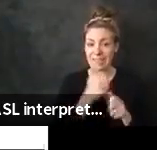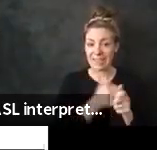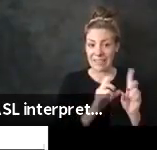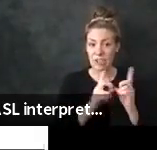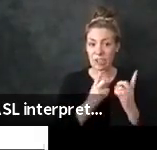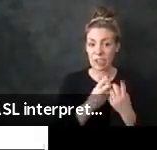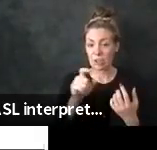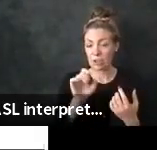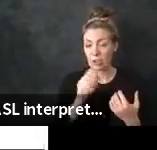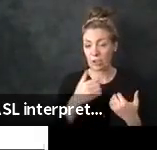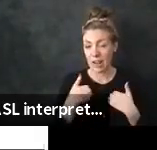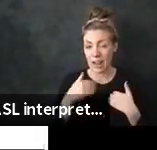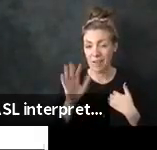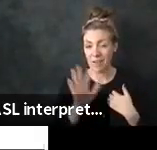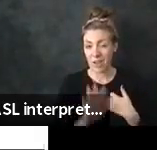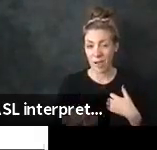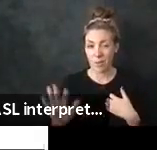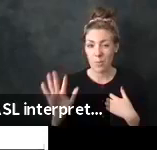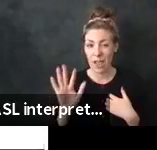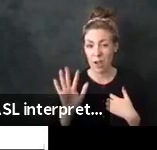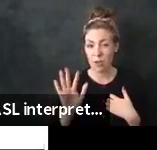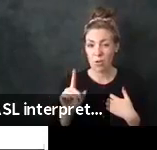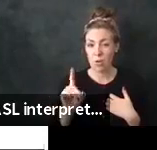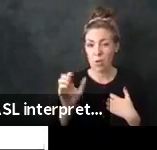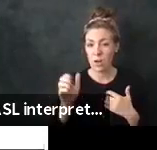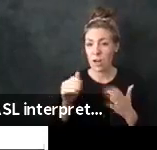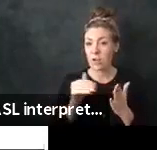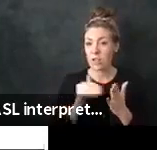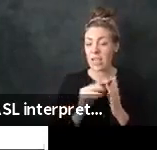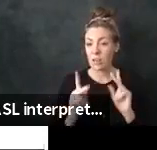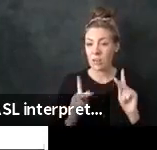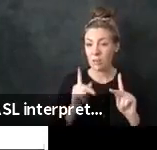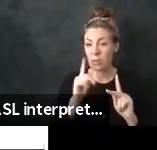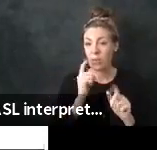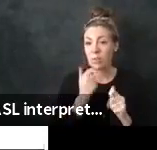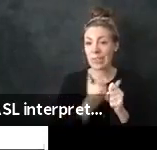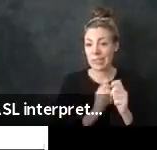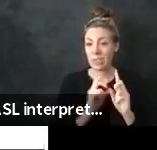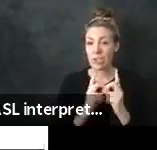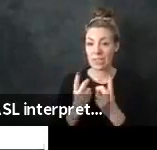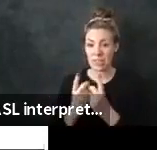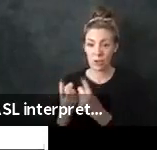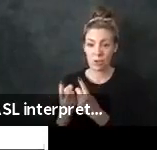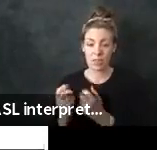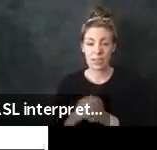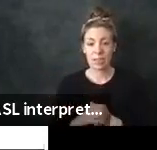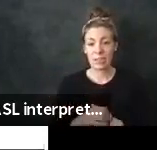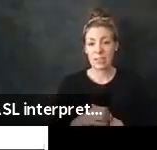have about 100,000 people in each district.